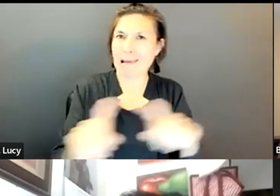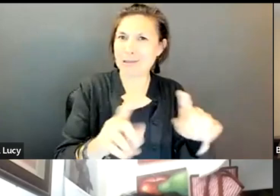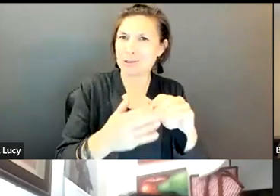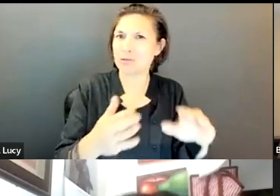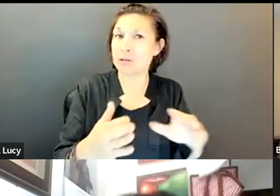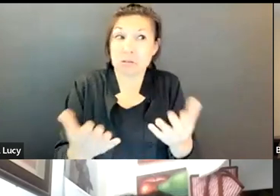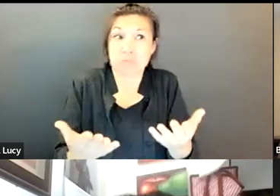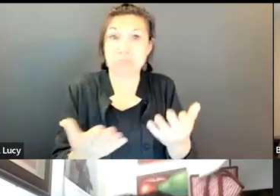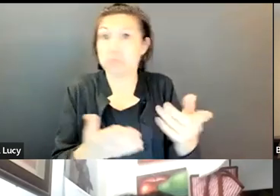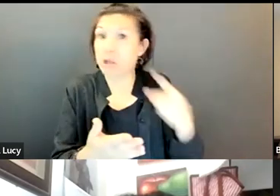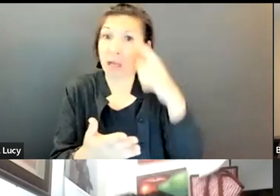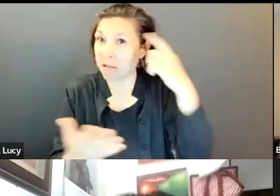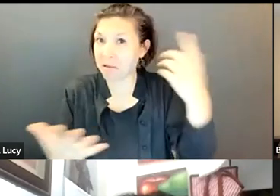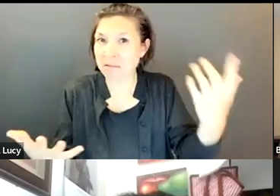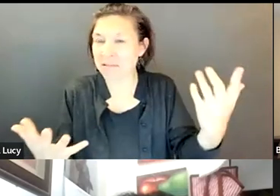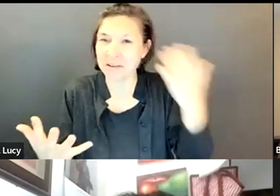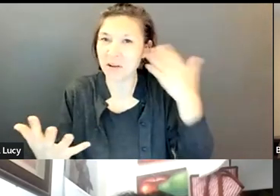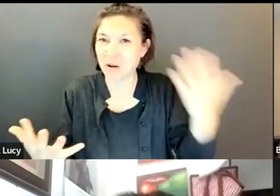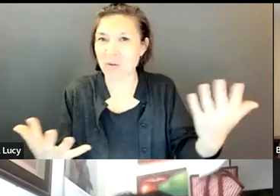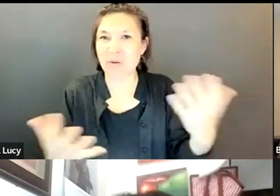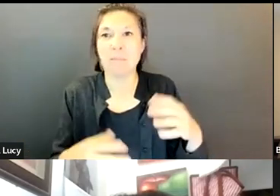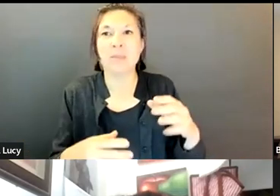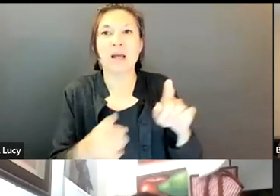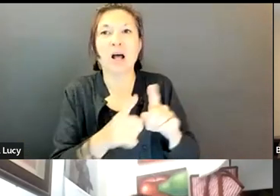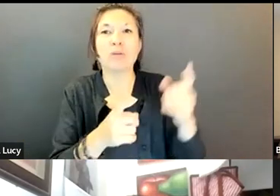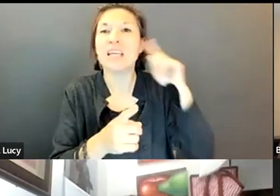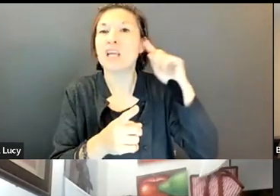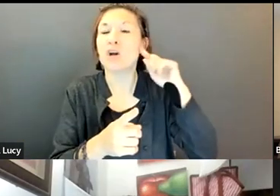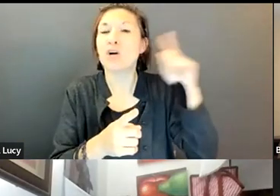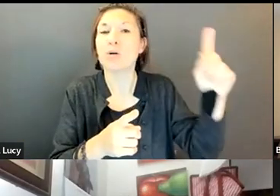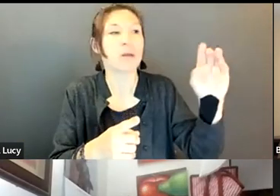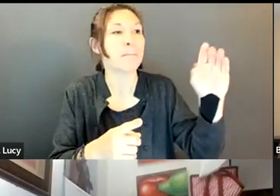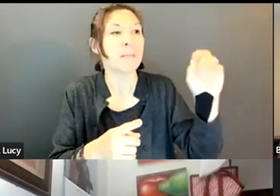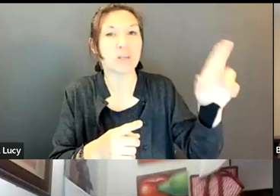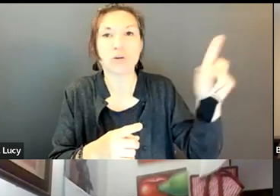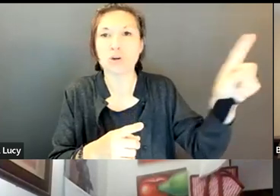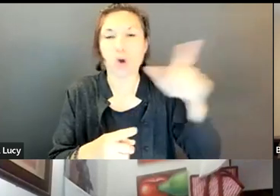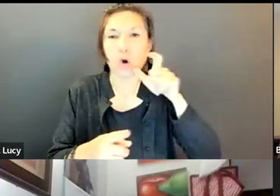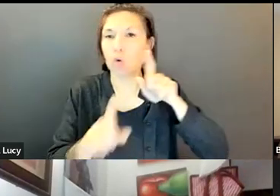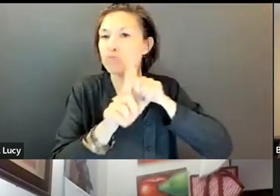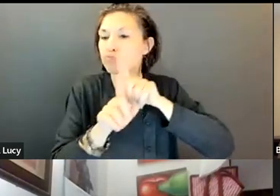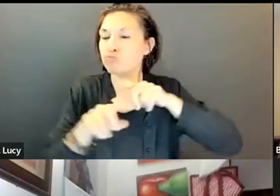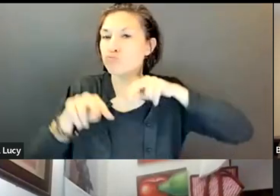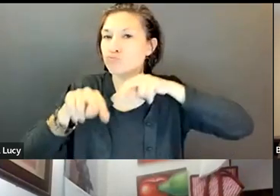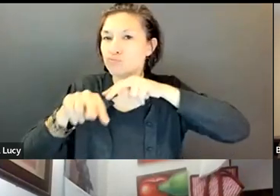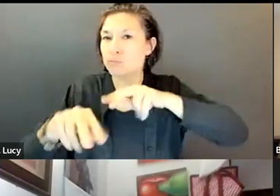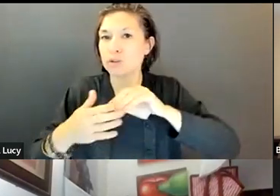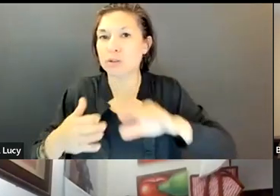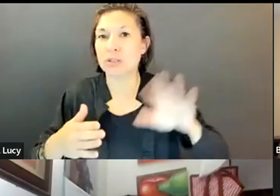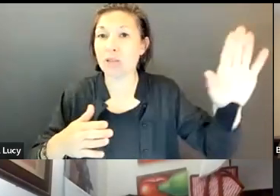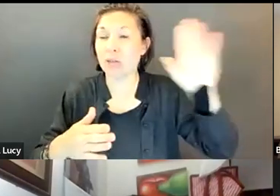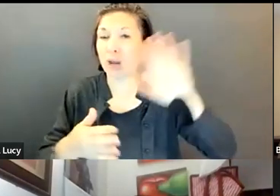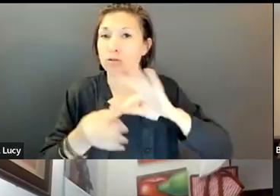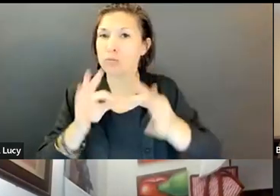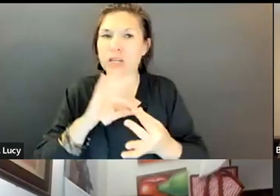also be interesting to hear from the mentors the ones who are working directly with the students of what their interpretation of the root cause